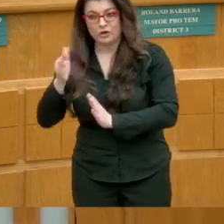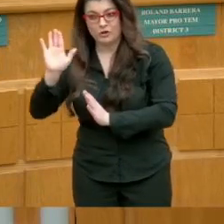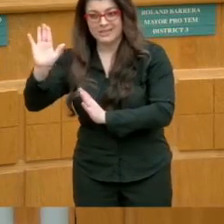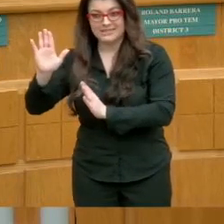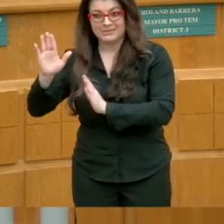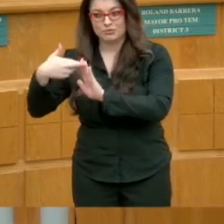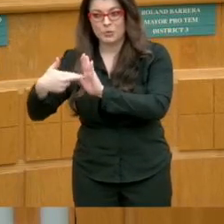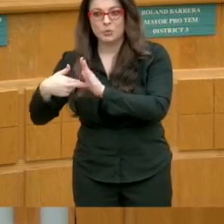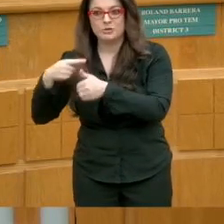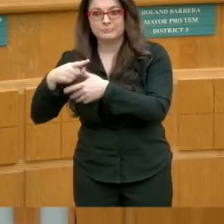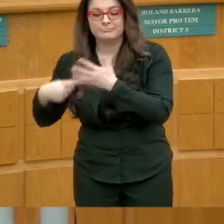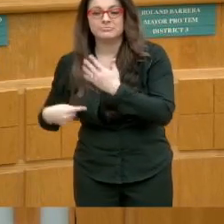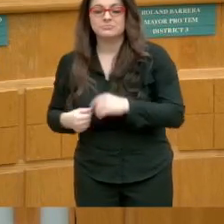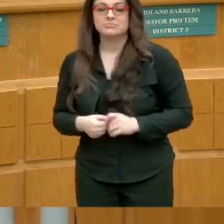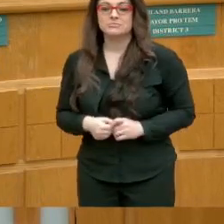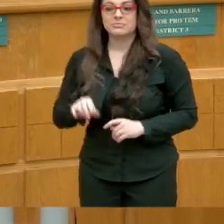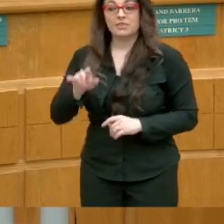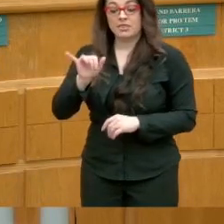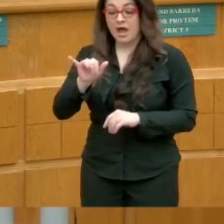customer as well as